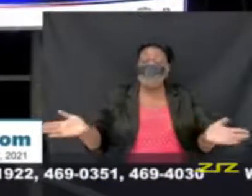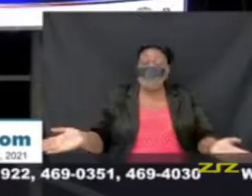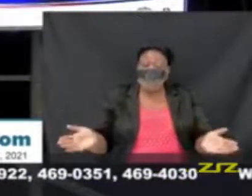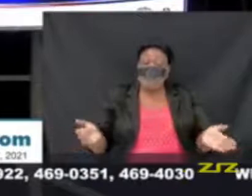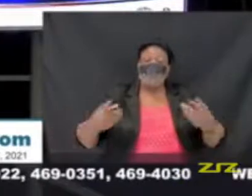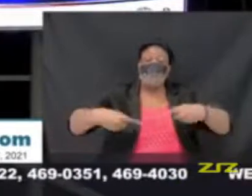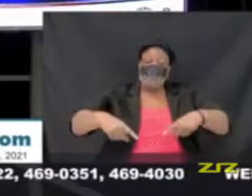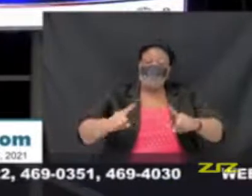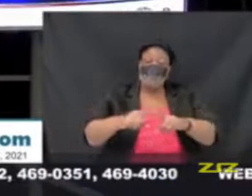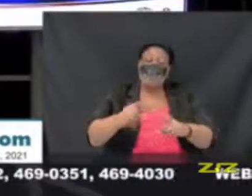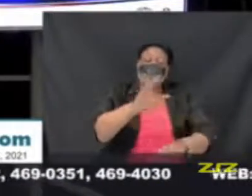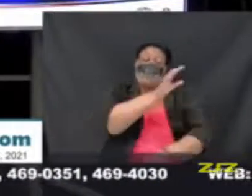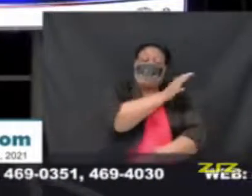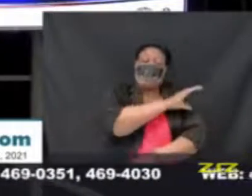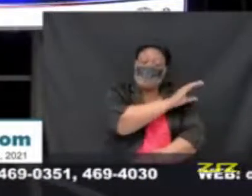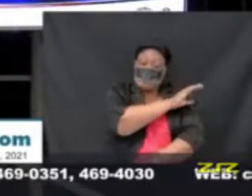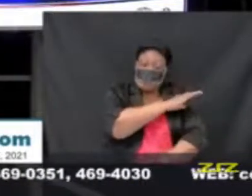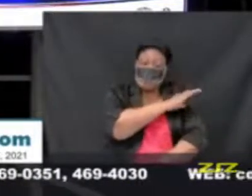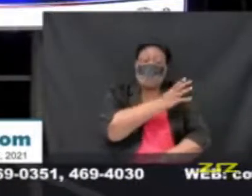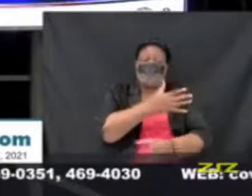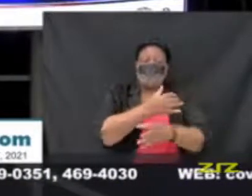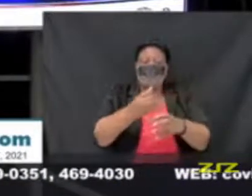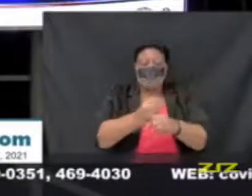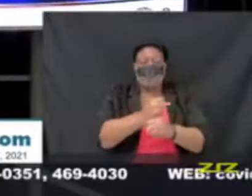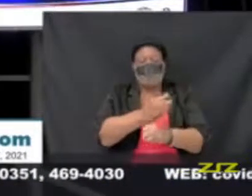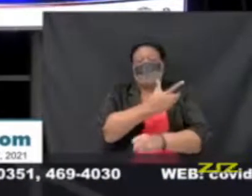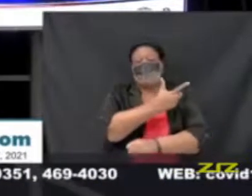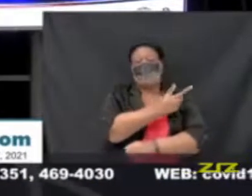you can do to save your life.